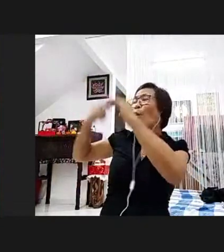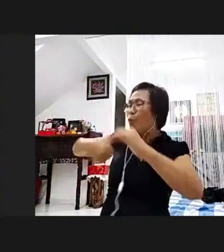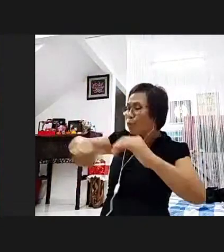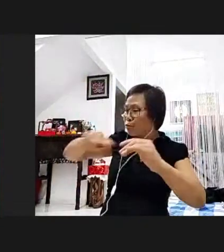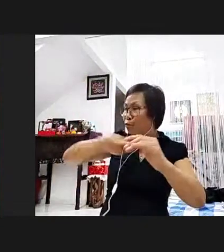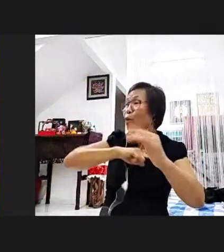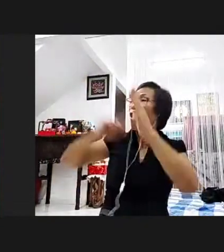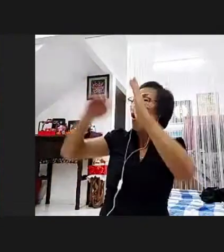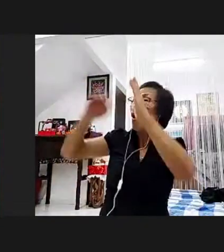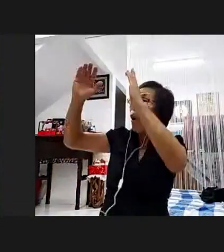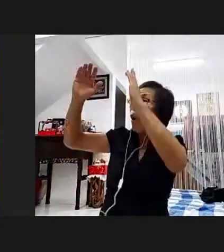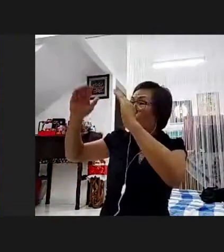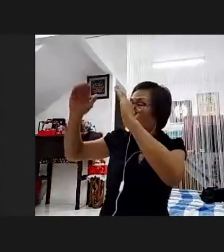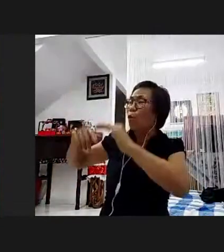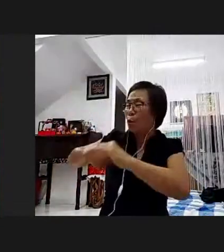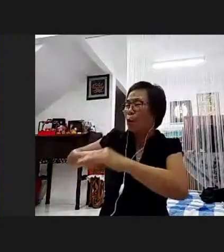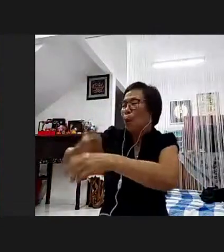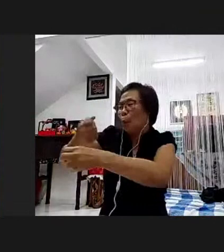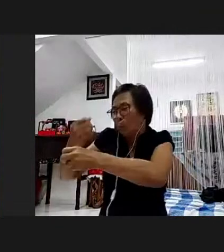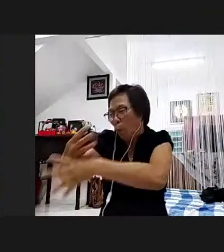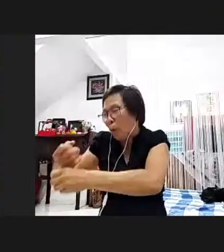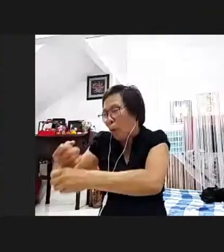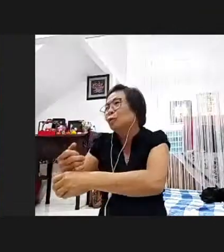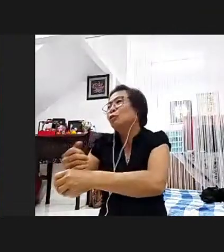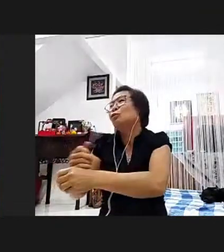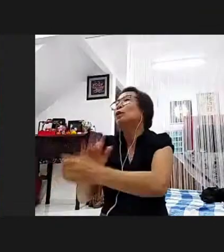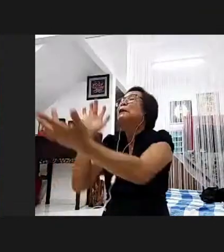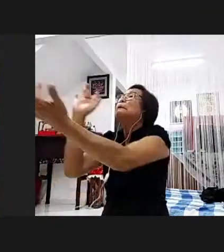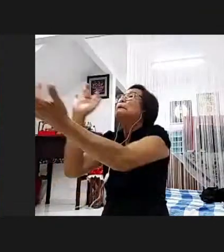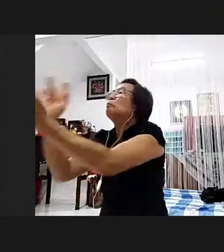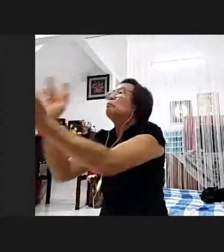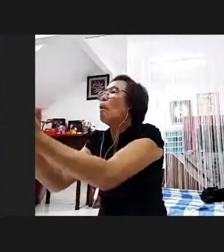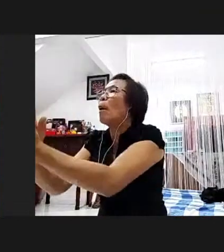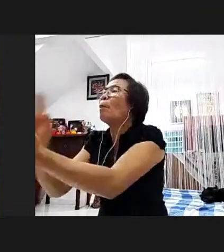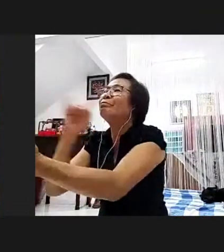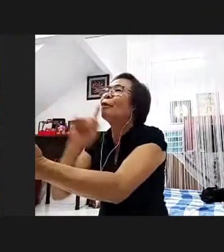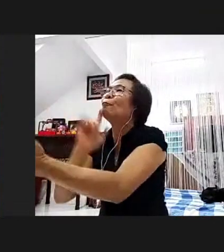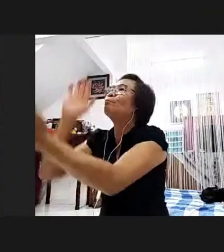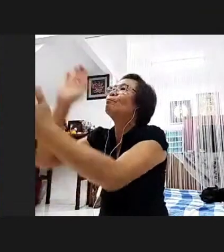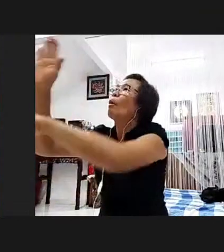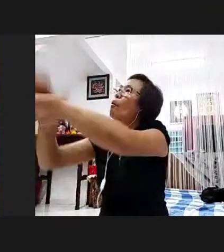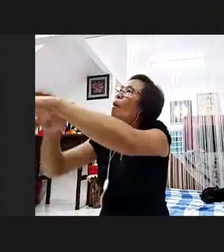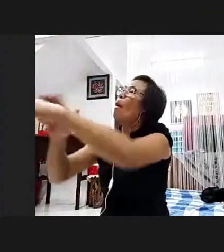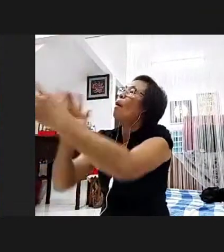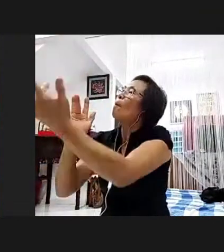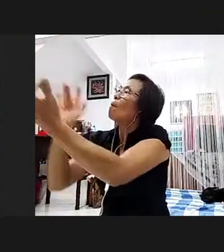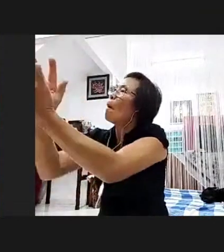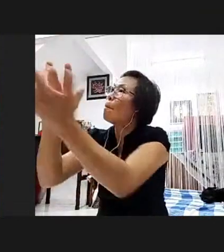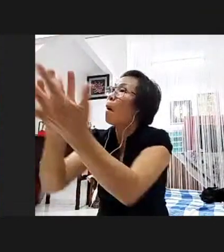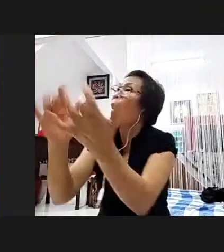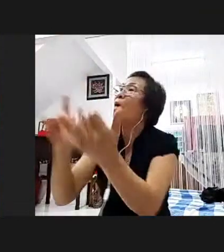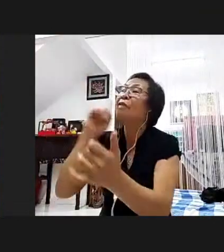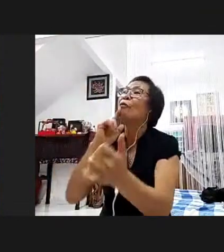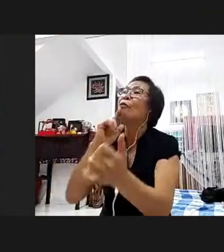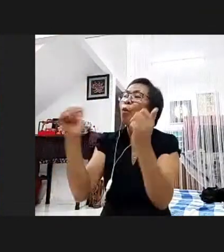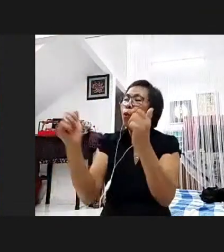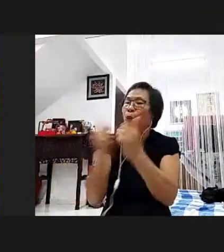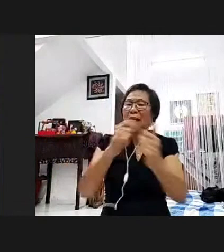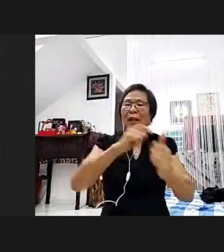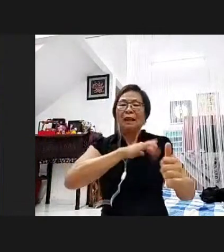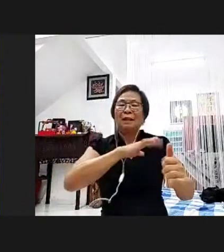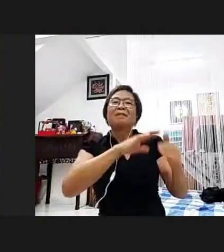add on our effort to reach out to our hearing impaired community with Sister Libby's